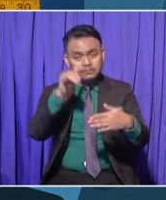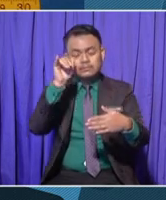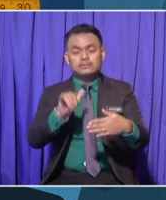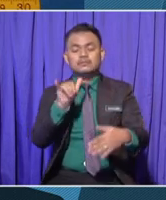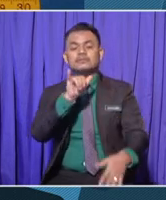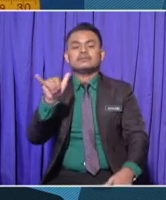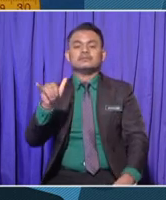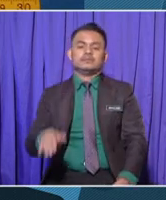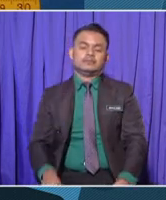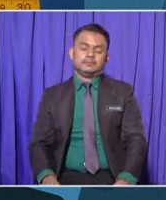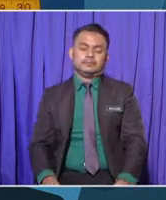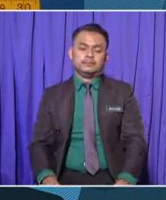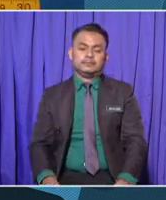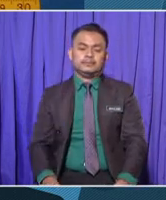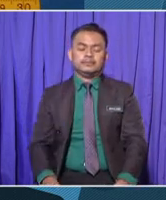clips.